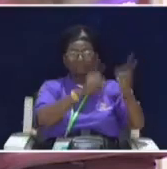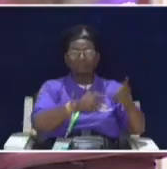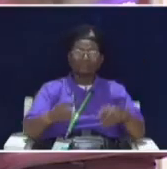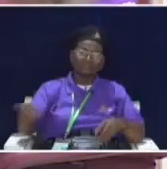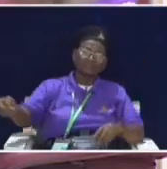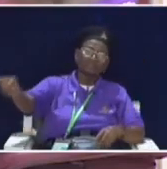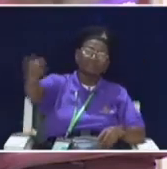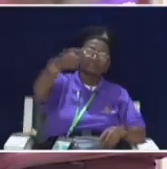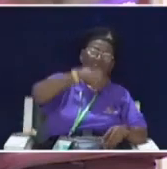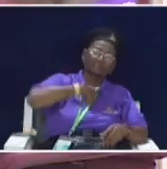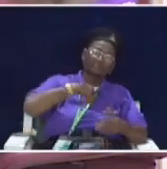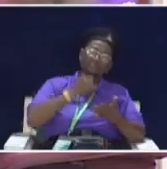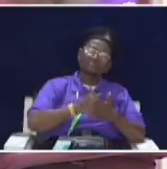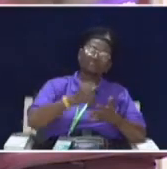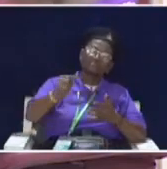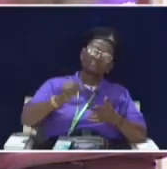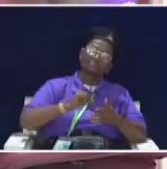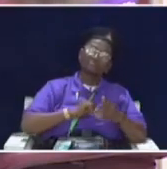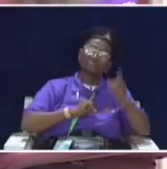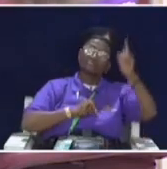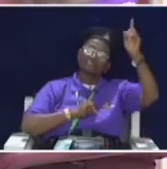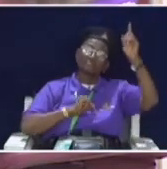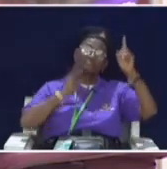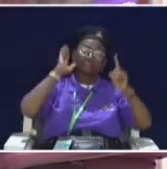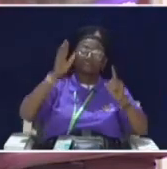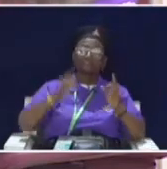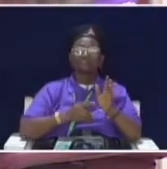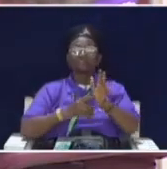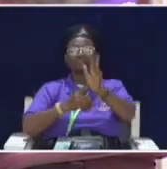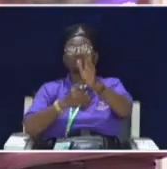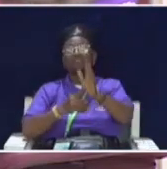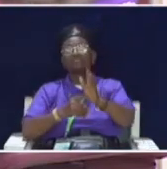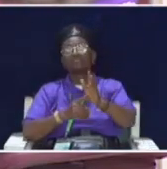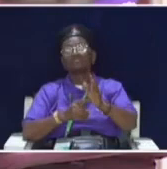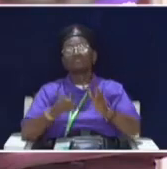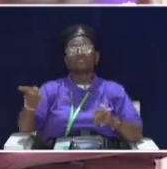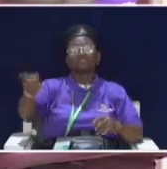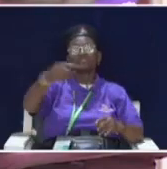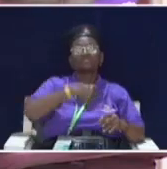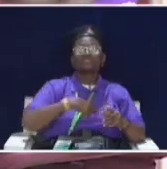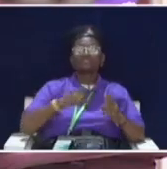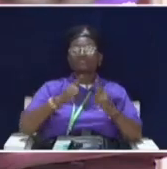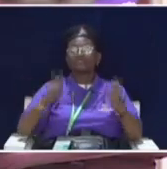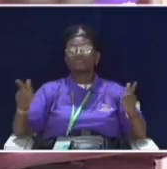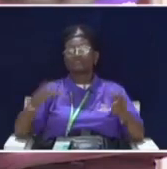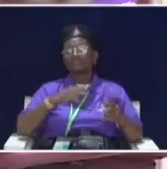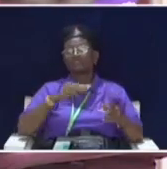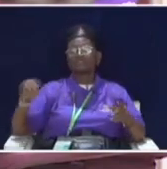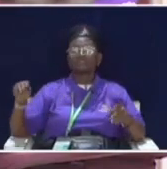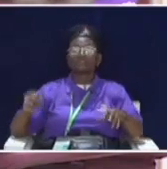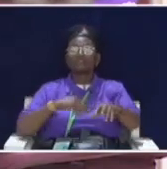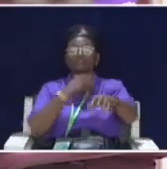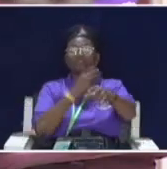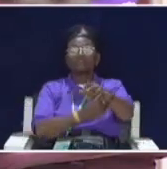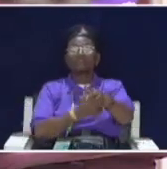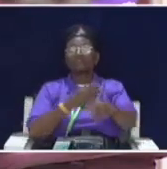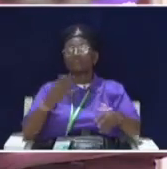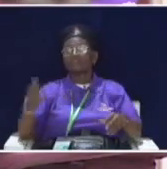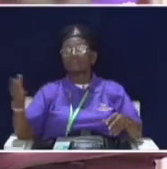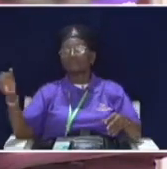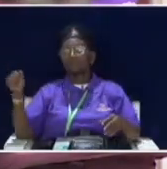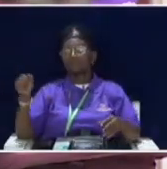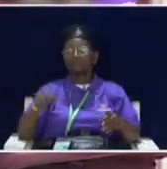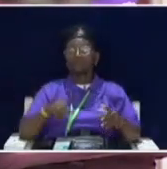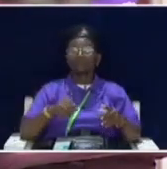re. I will show you great and mighty things. Emi o si fi ohun la ati alagbara han. You see, when